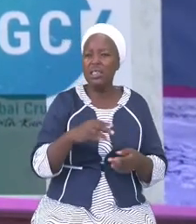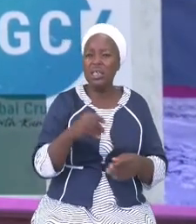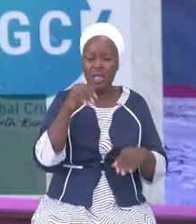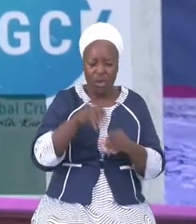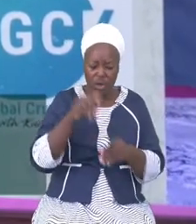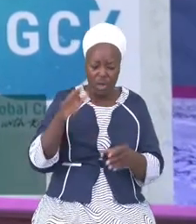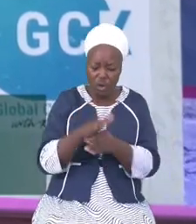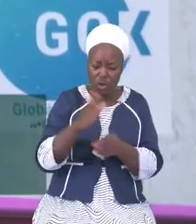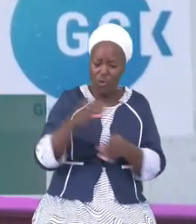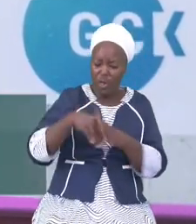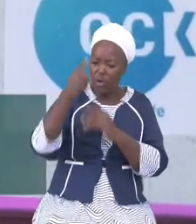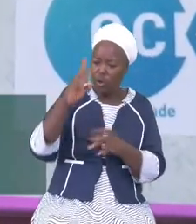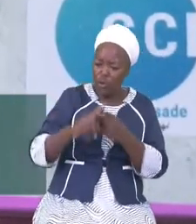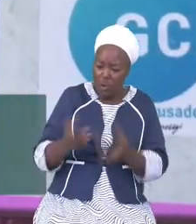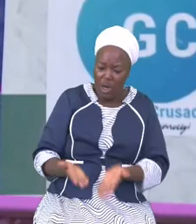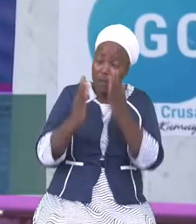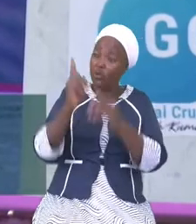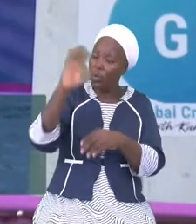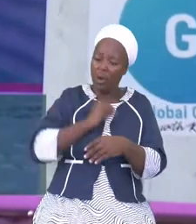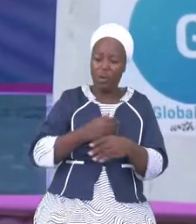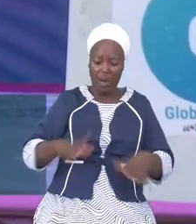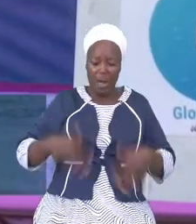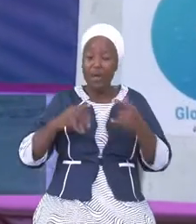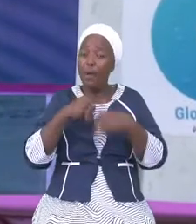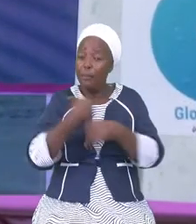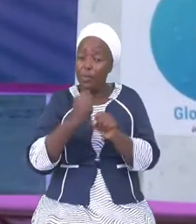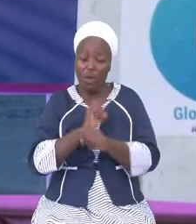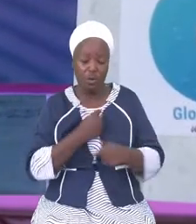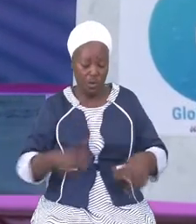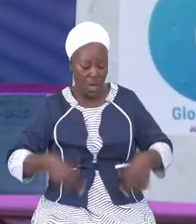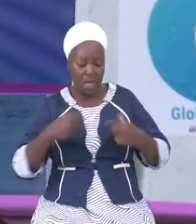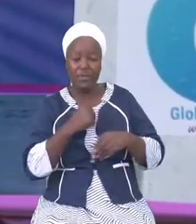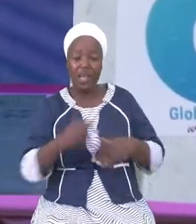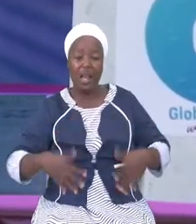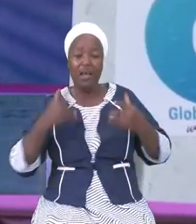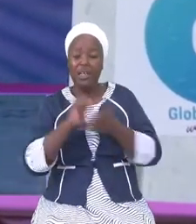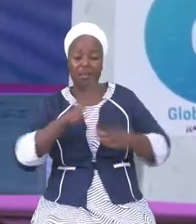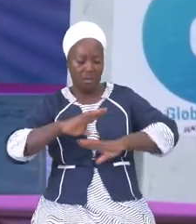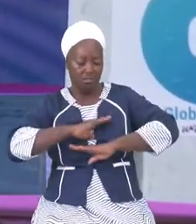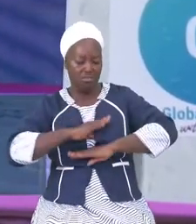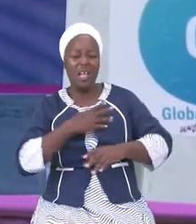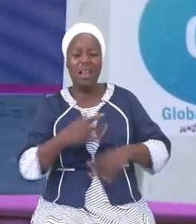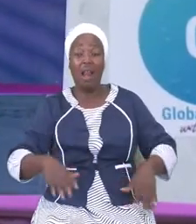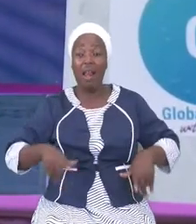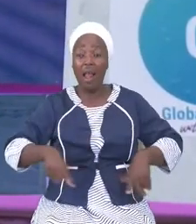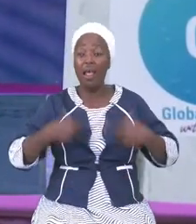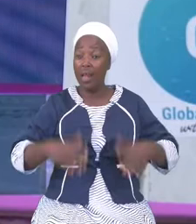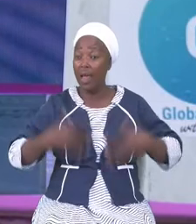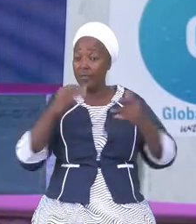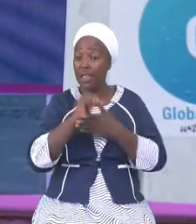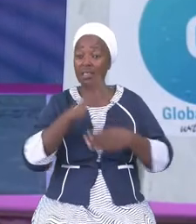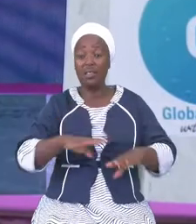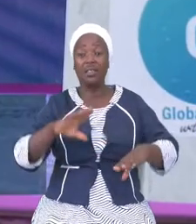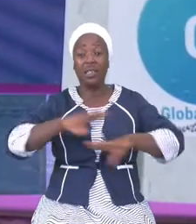our lives and to make us live a life that is satisfactory, a life that is pleasing